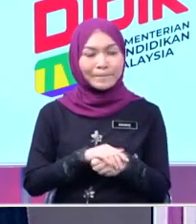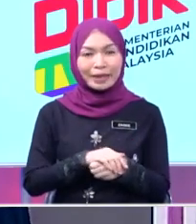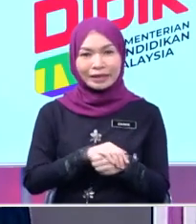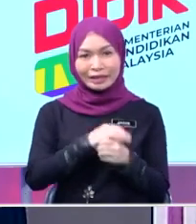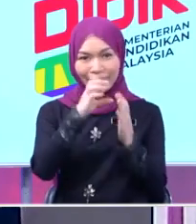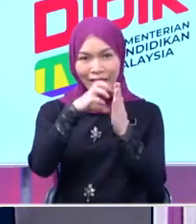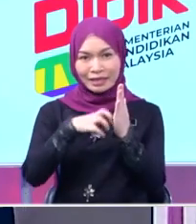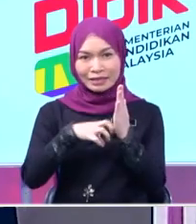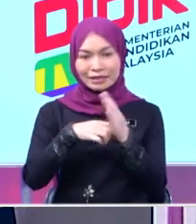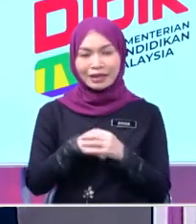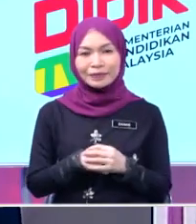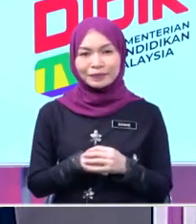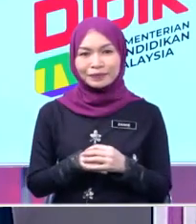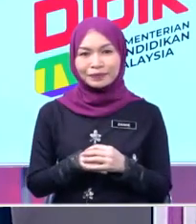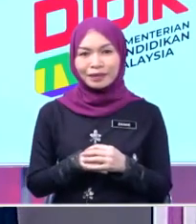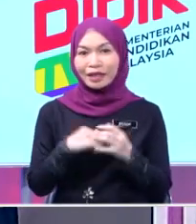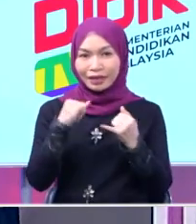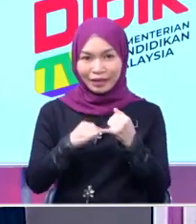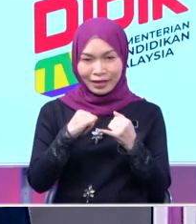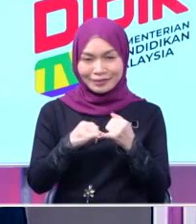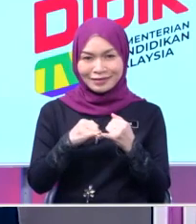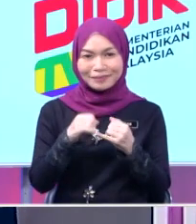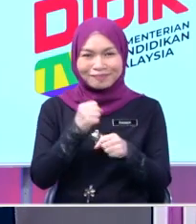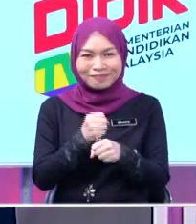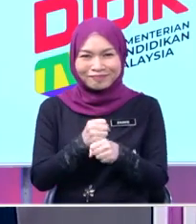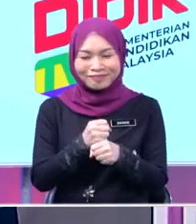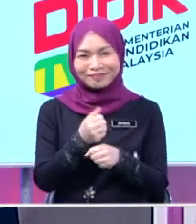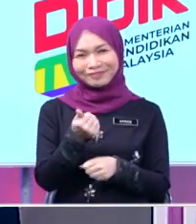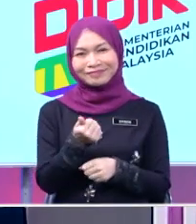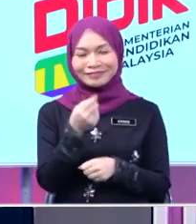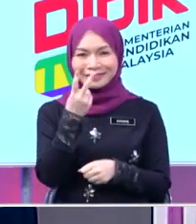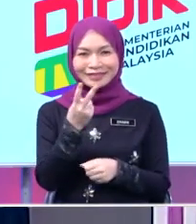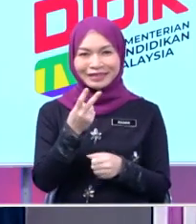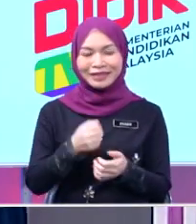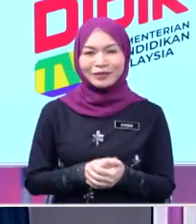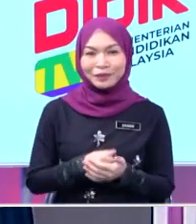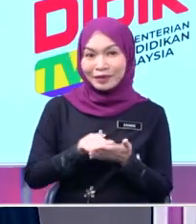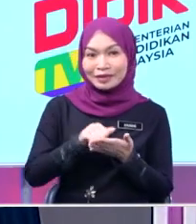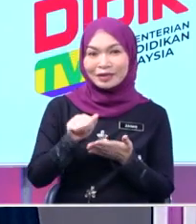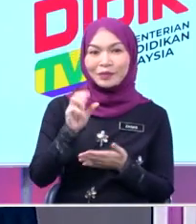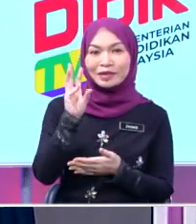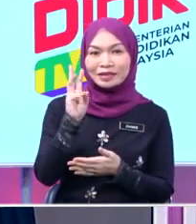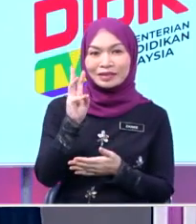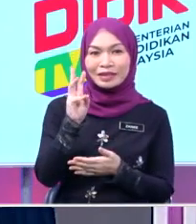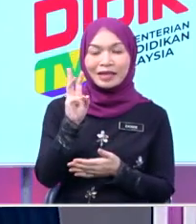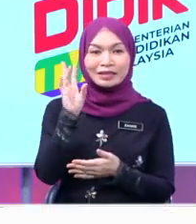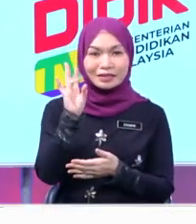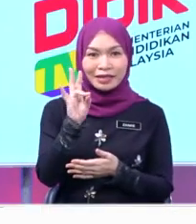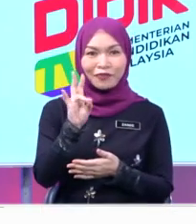task, which is the last task on page 67 of your textbook. Okay, have a look at the